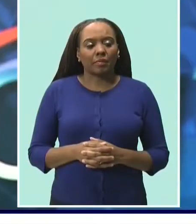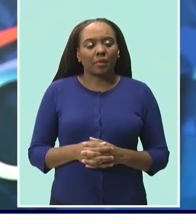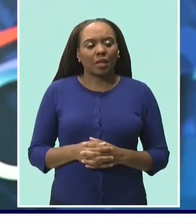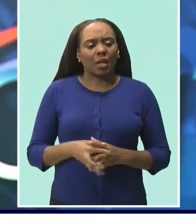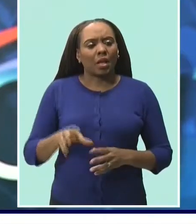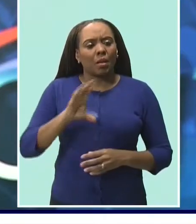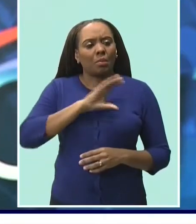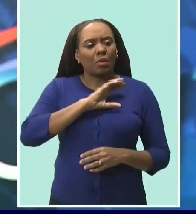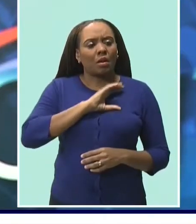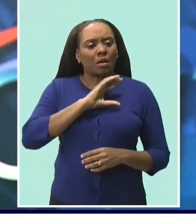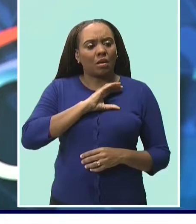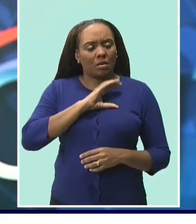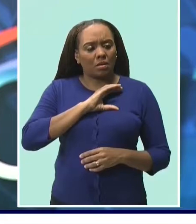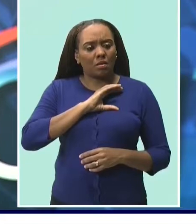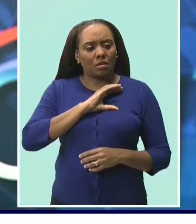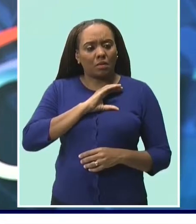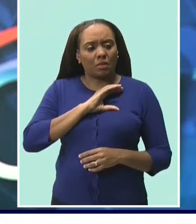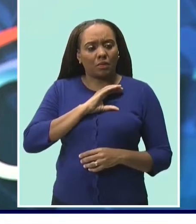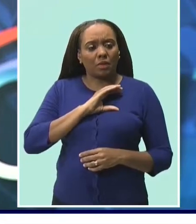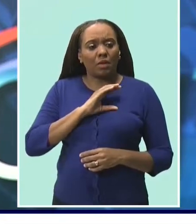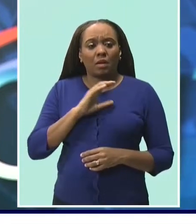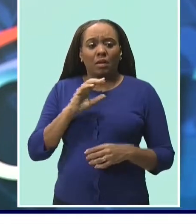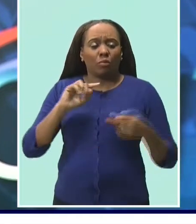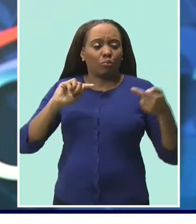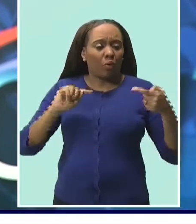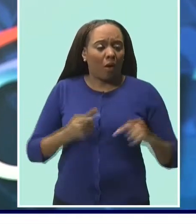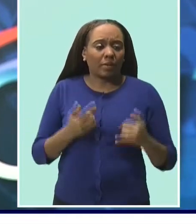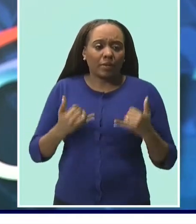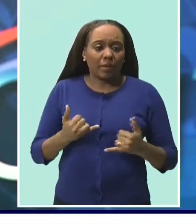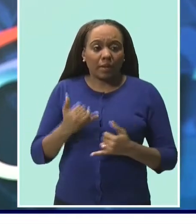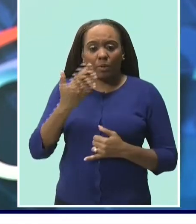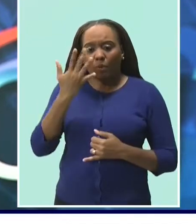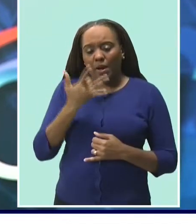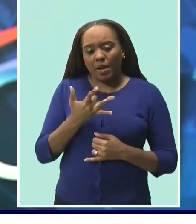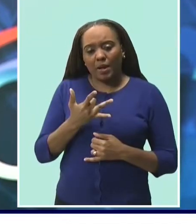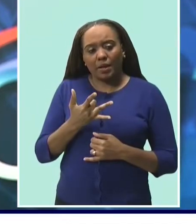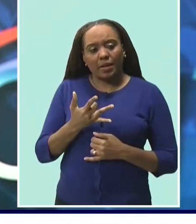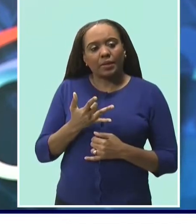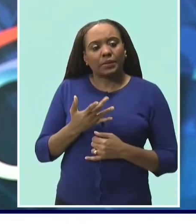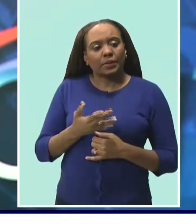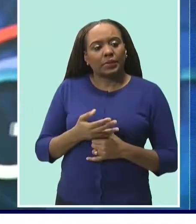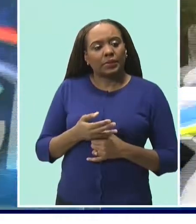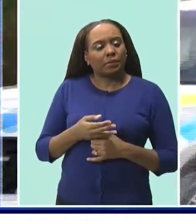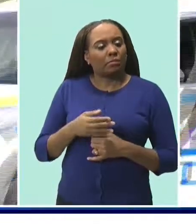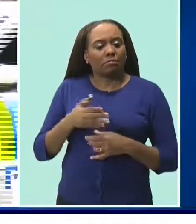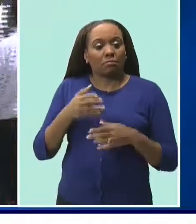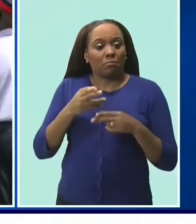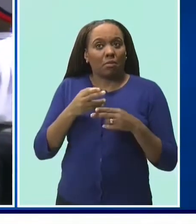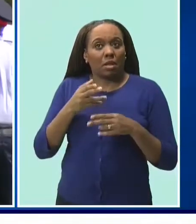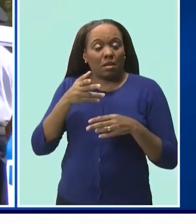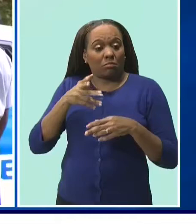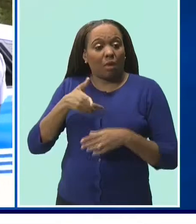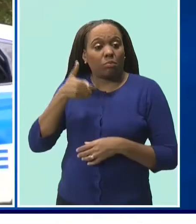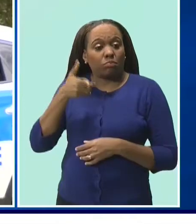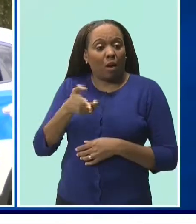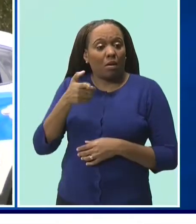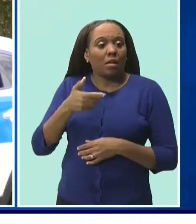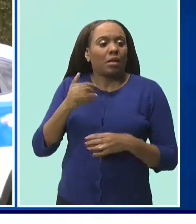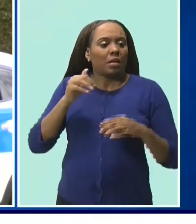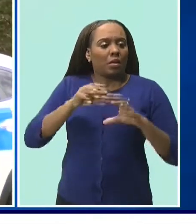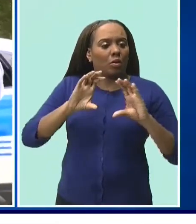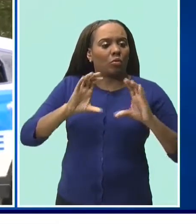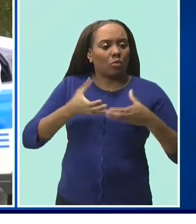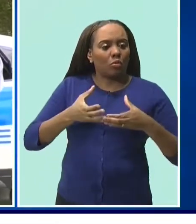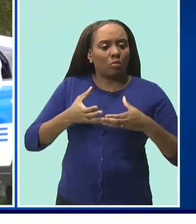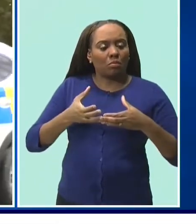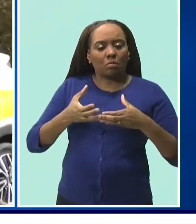A police officer is tonight nursing a gunshot injury. The lawman, whose name has not been released, was among a group who